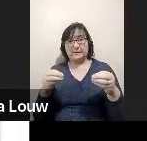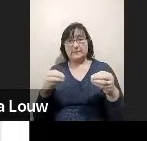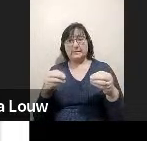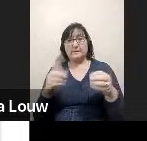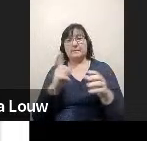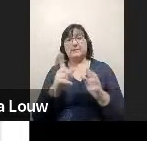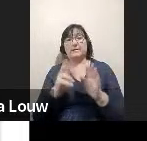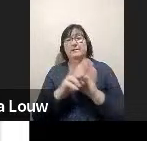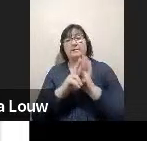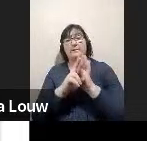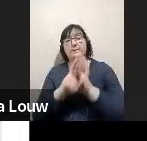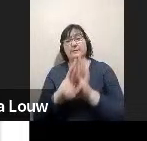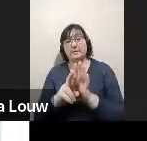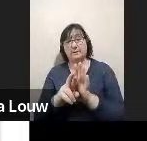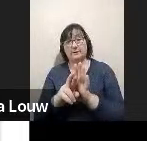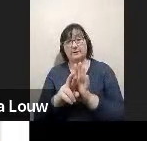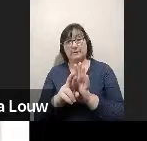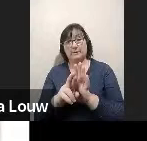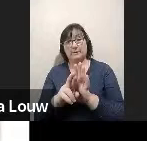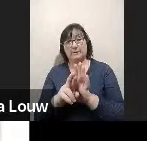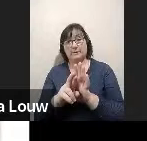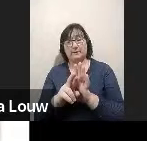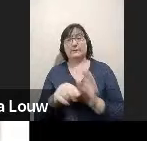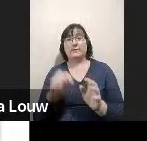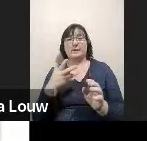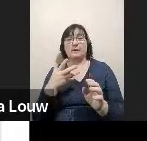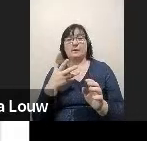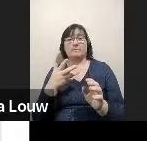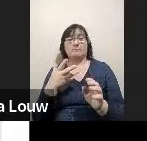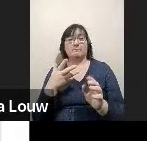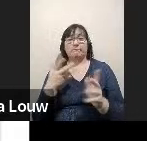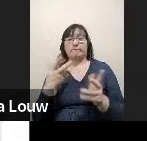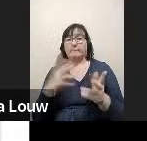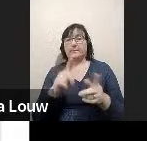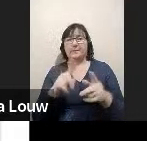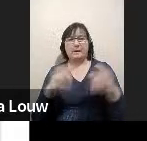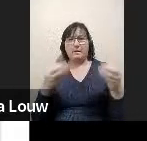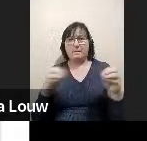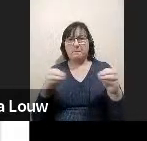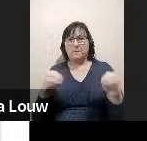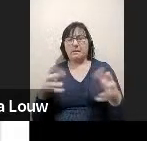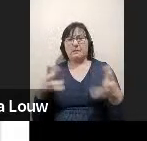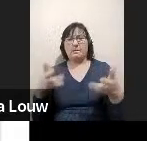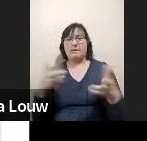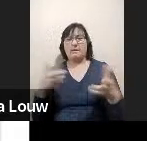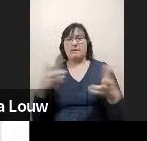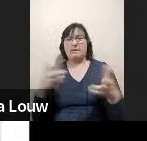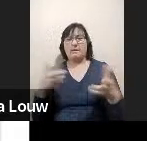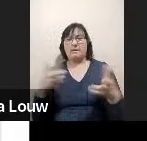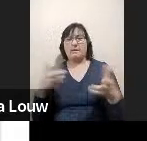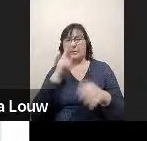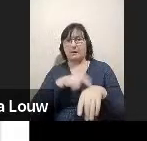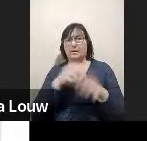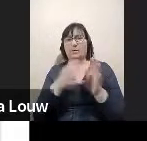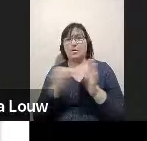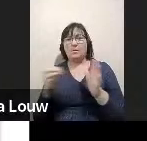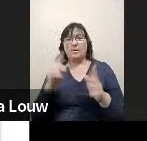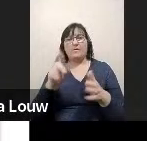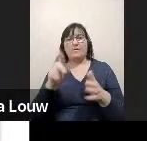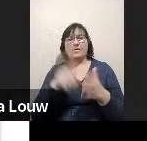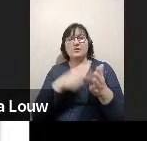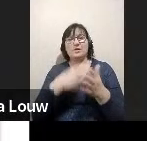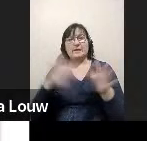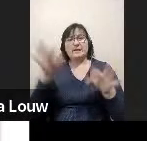representing, we would want, in a case of a company, we will want a copy of the registration certificate and a notice of